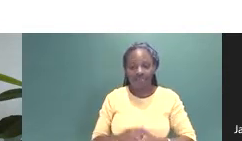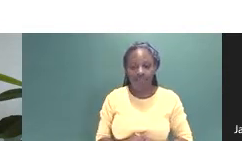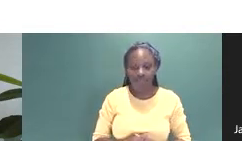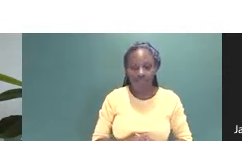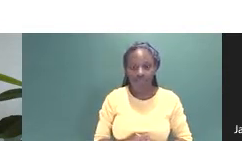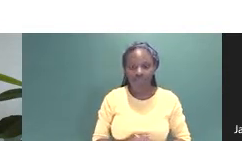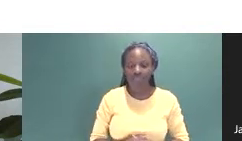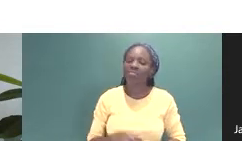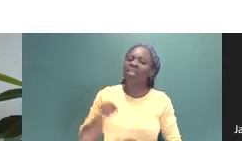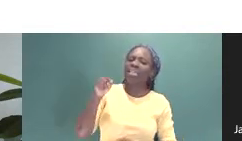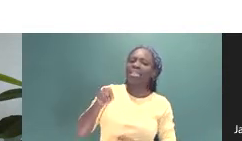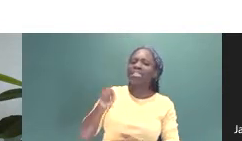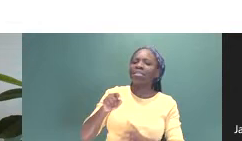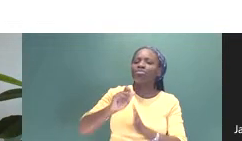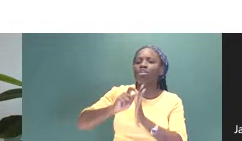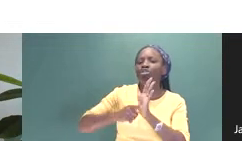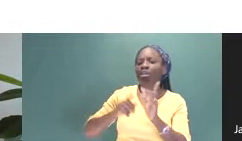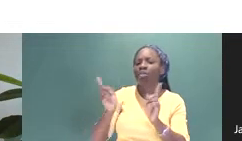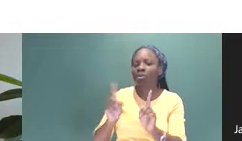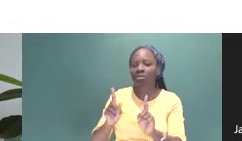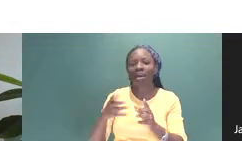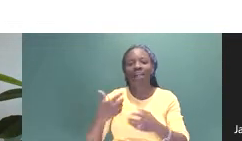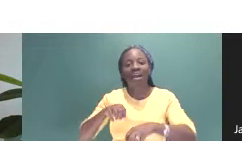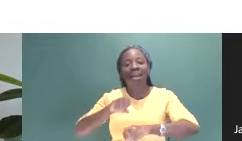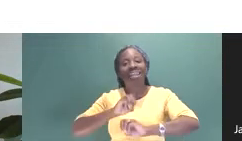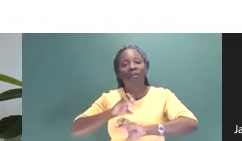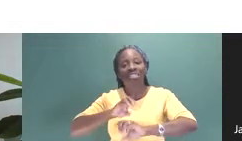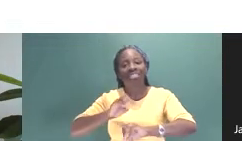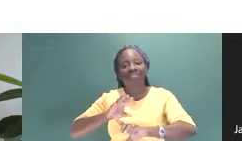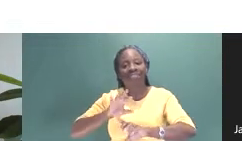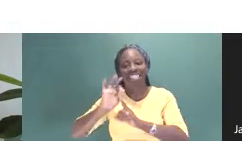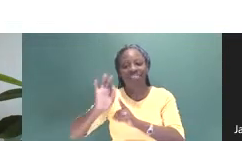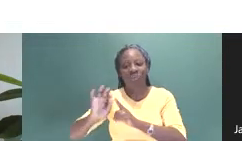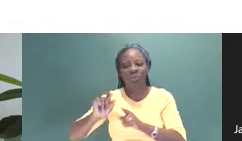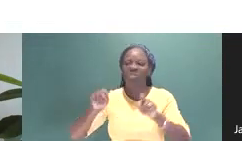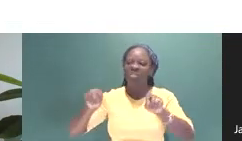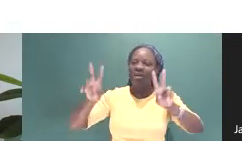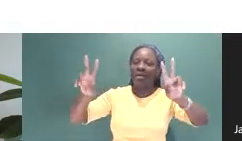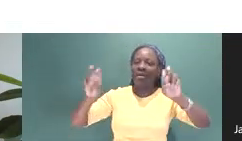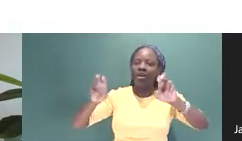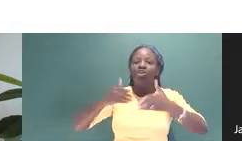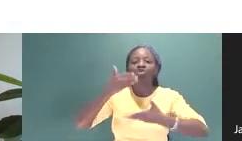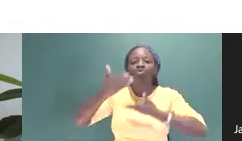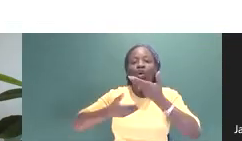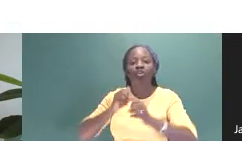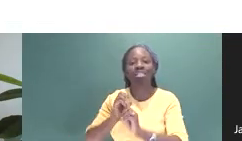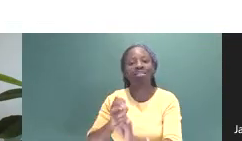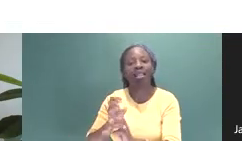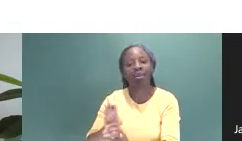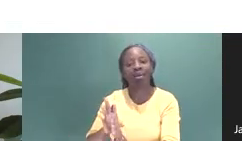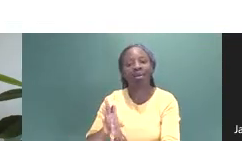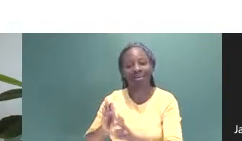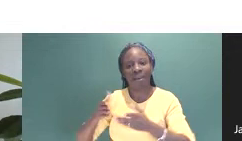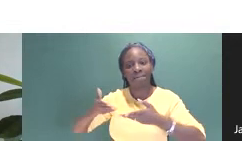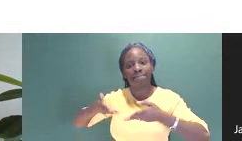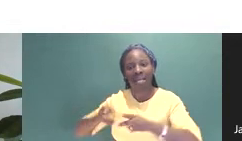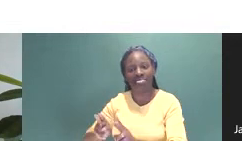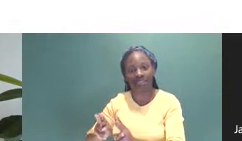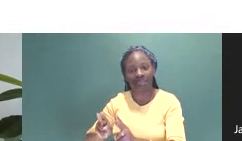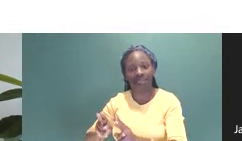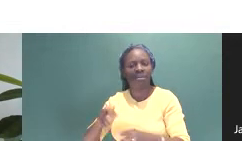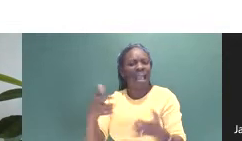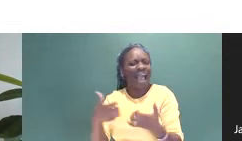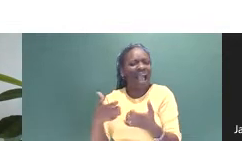work involved narrative interviews, which are largely a storytelling based methodology. And we conducted